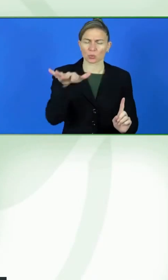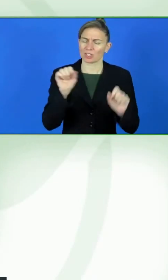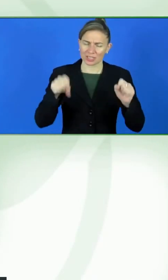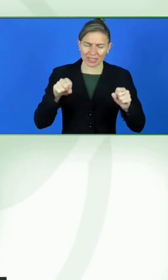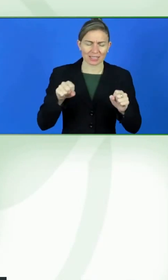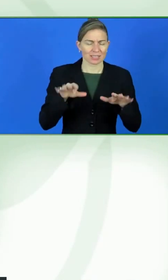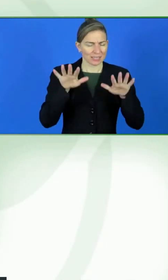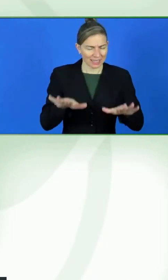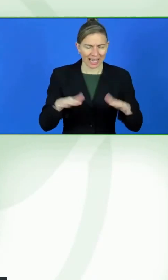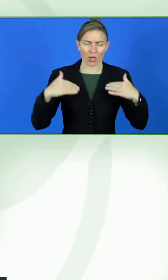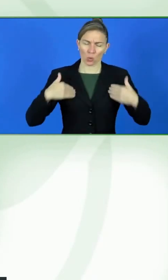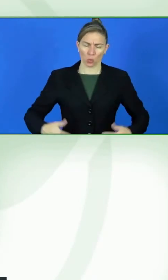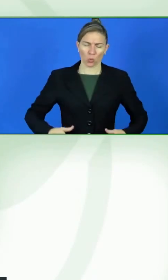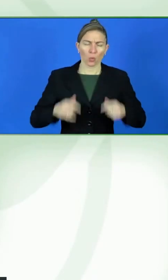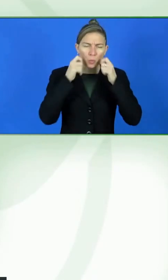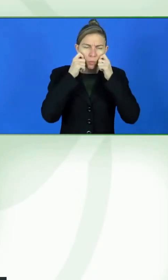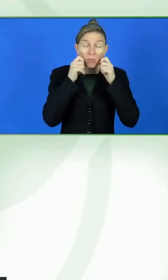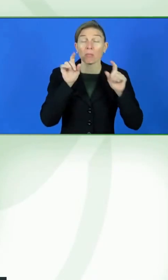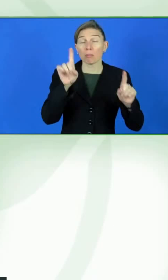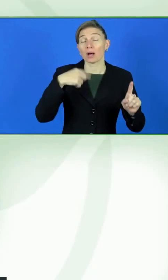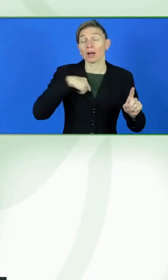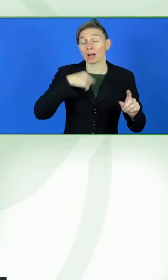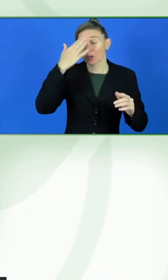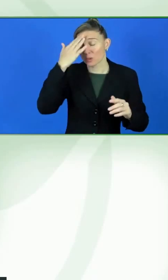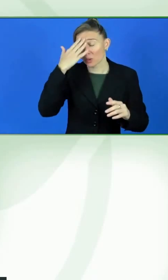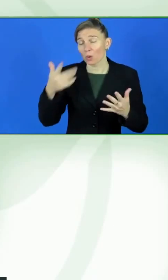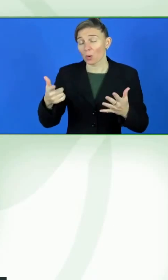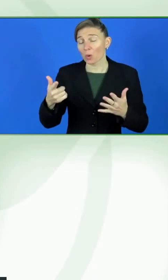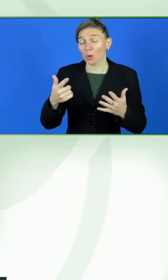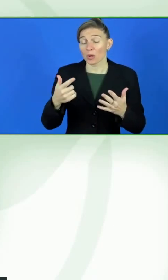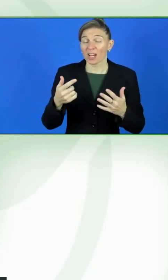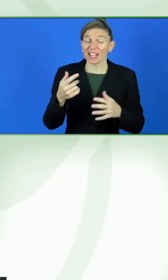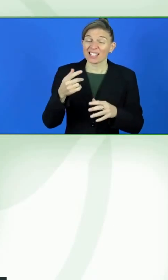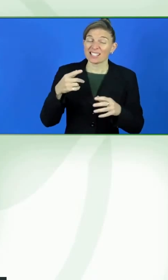we all know, it is hard to get access to them.